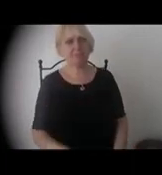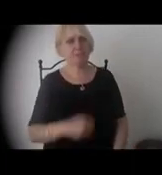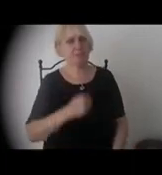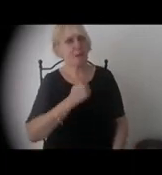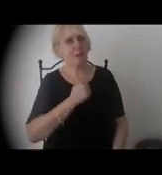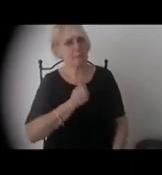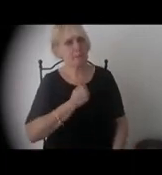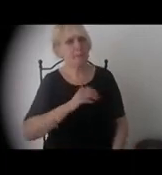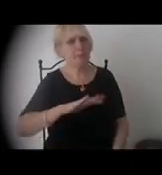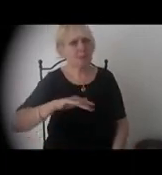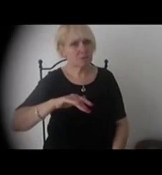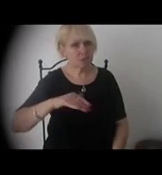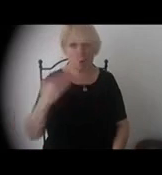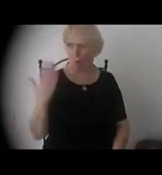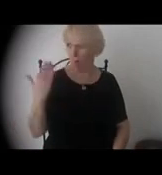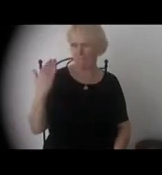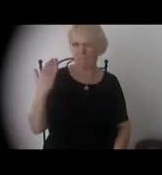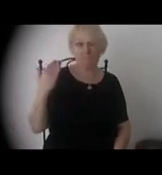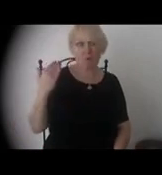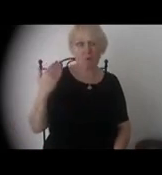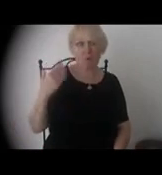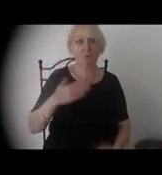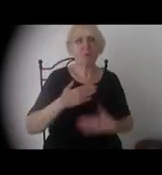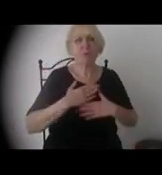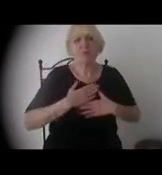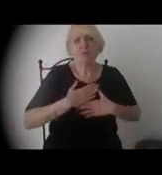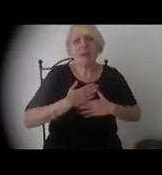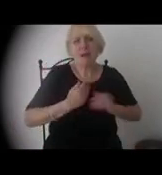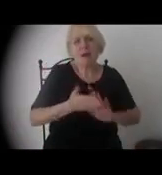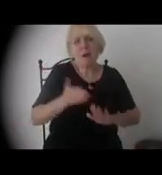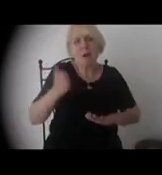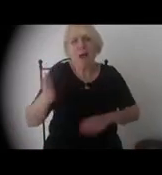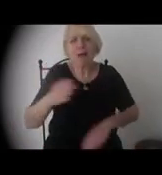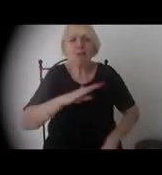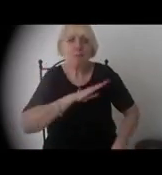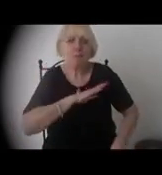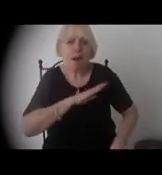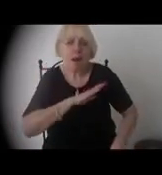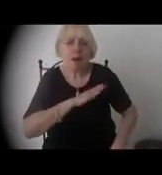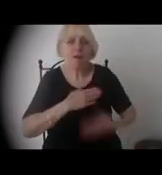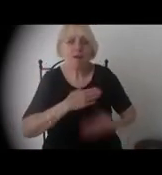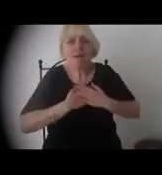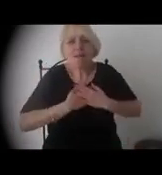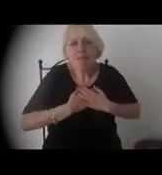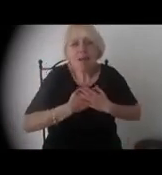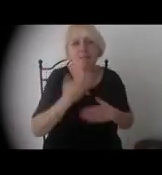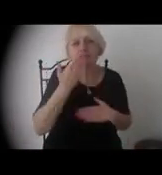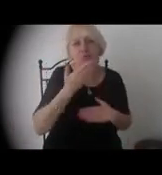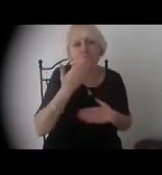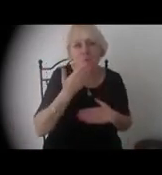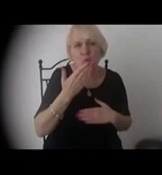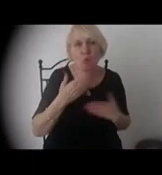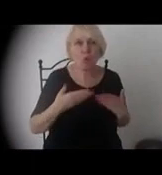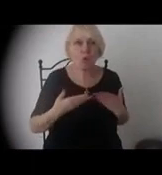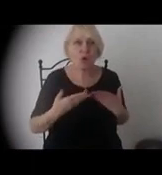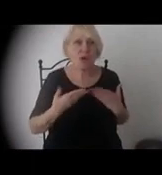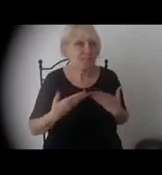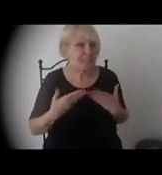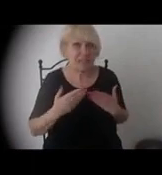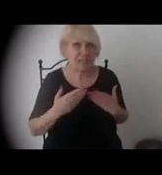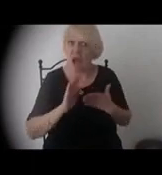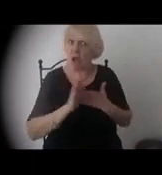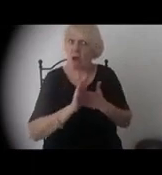used to like going out to play in the park and loved going to school to see her friends. Now she's happy to stay at